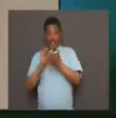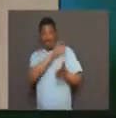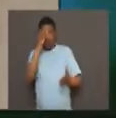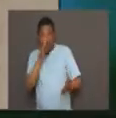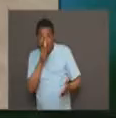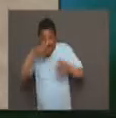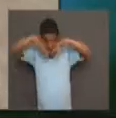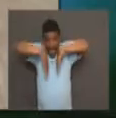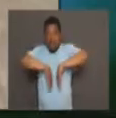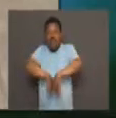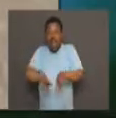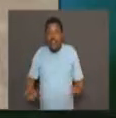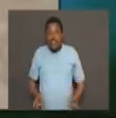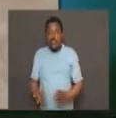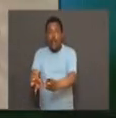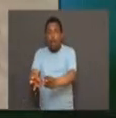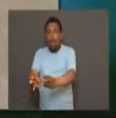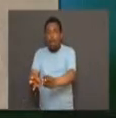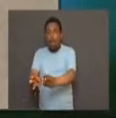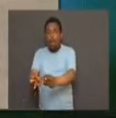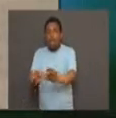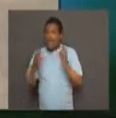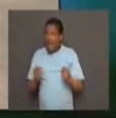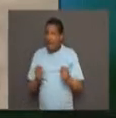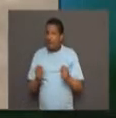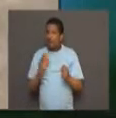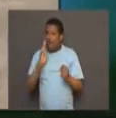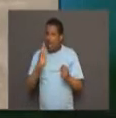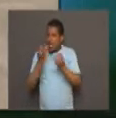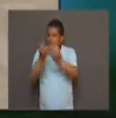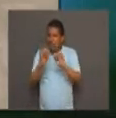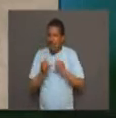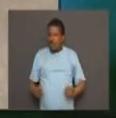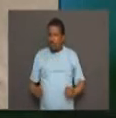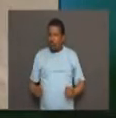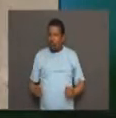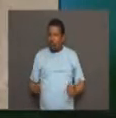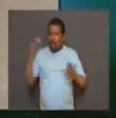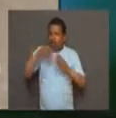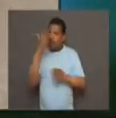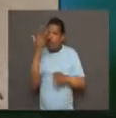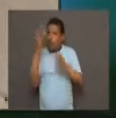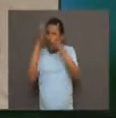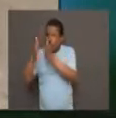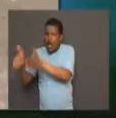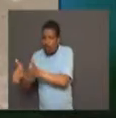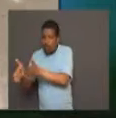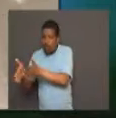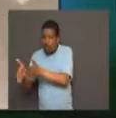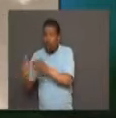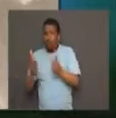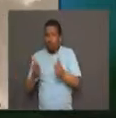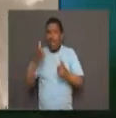Ethiopian Rift Valley system can be divided into three parts: the